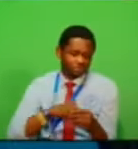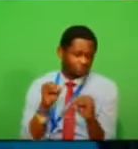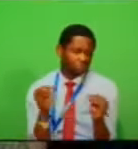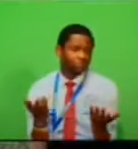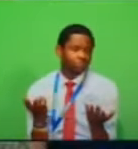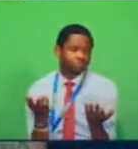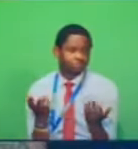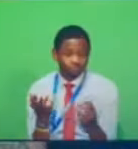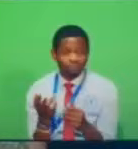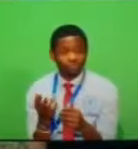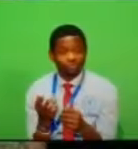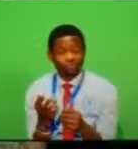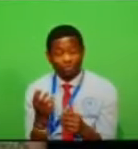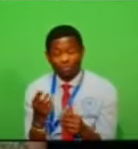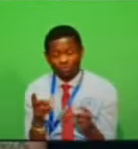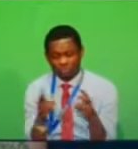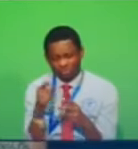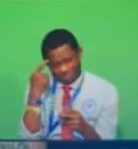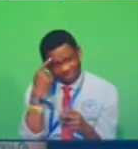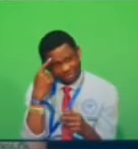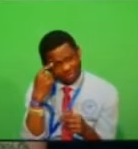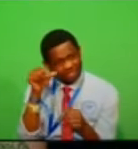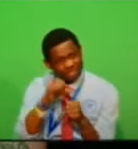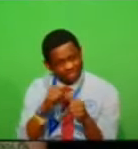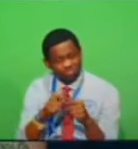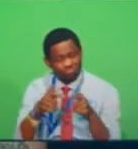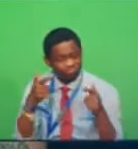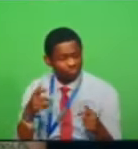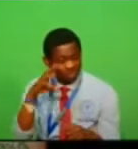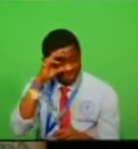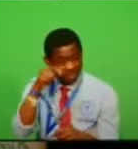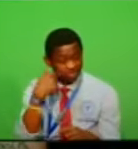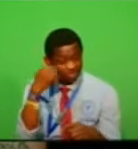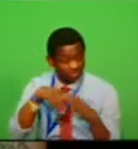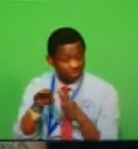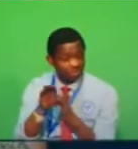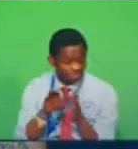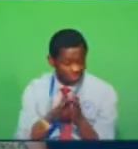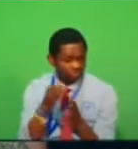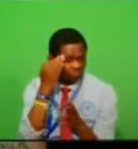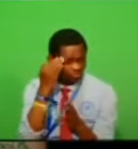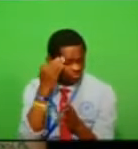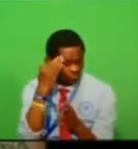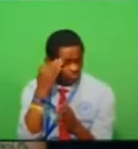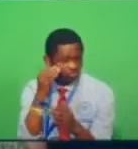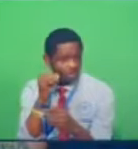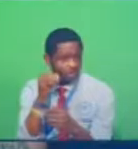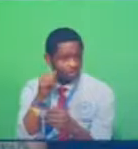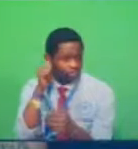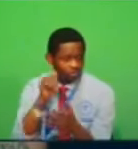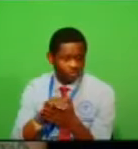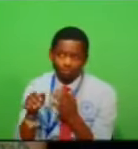every great man that we have in the Bible, there was a woman that God had shone a light on,